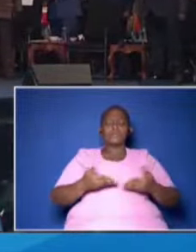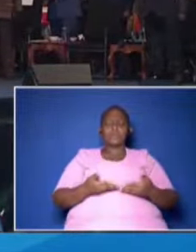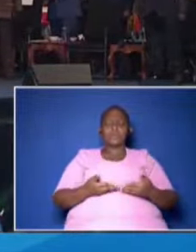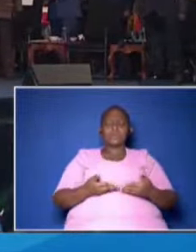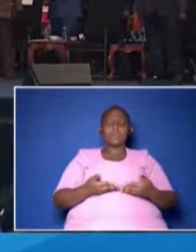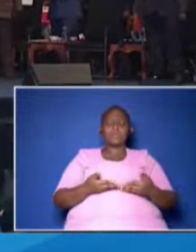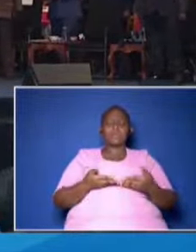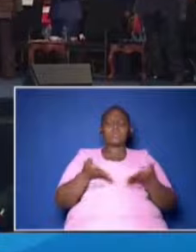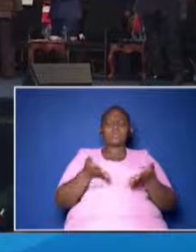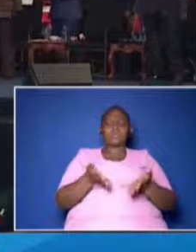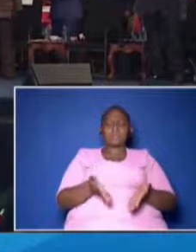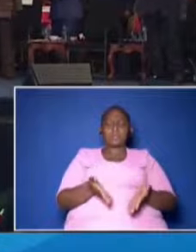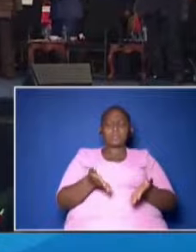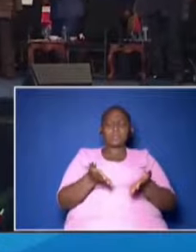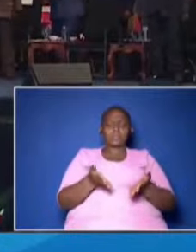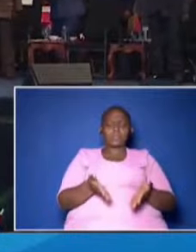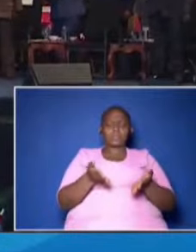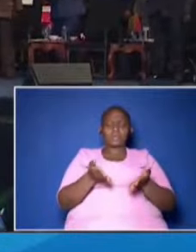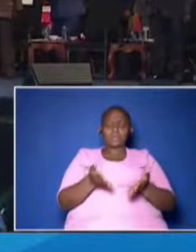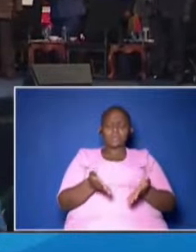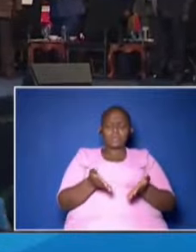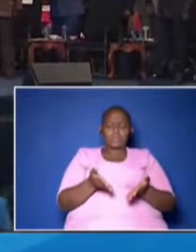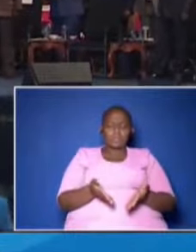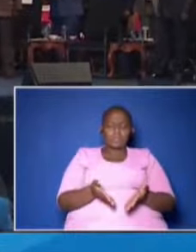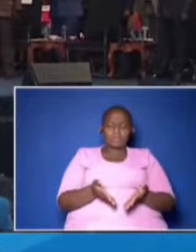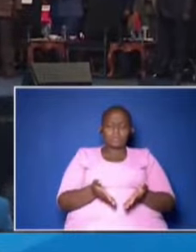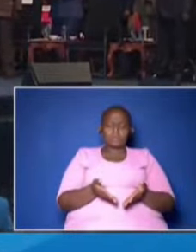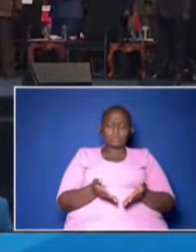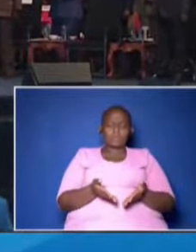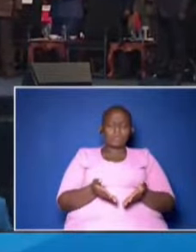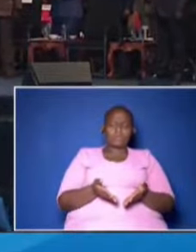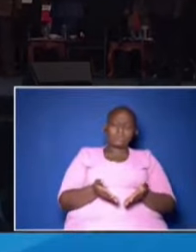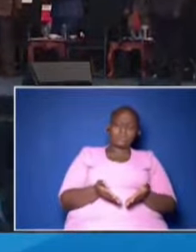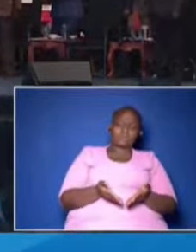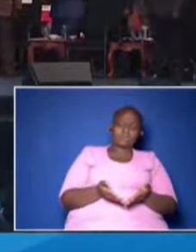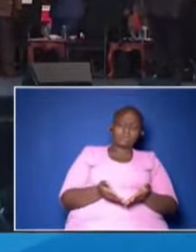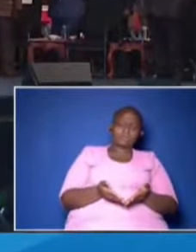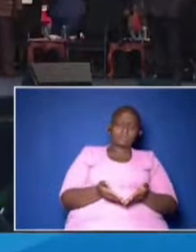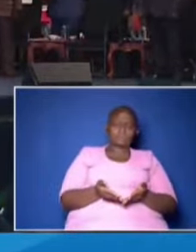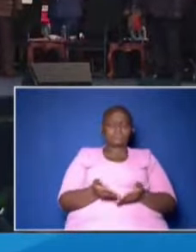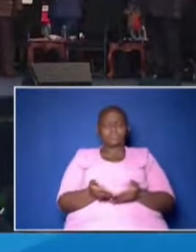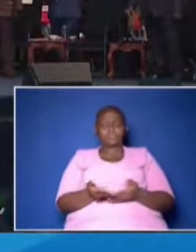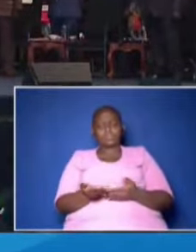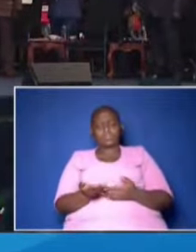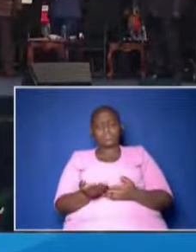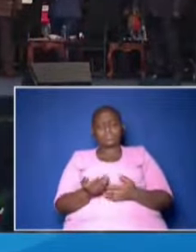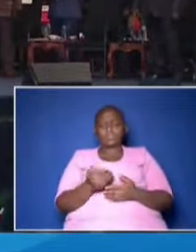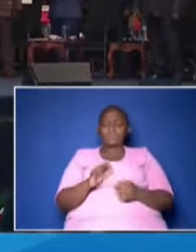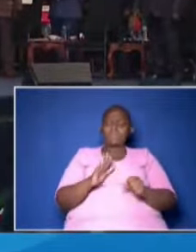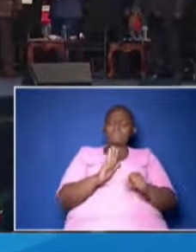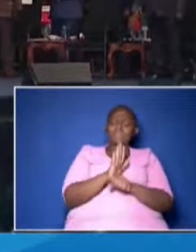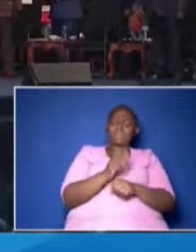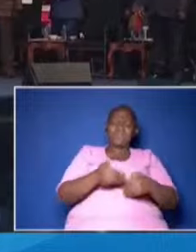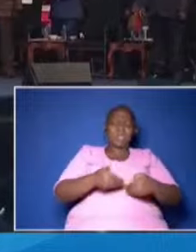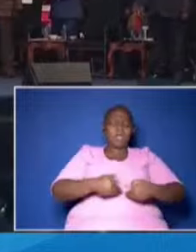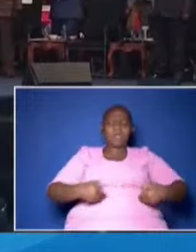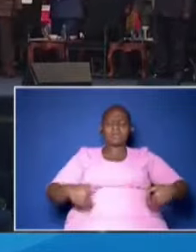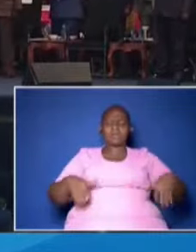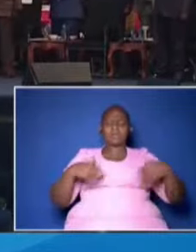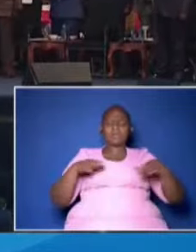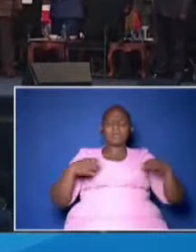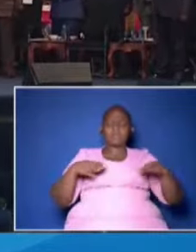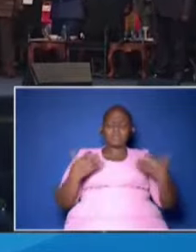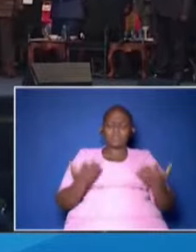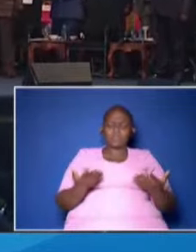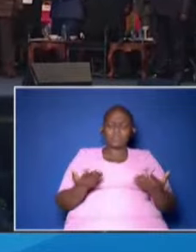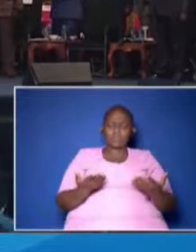thou his feel all the hungry and